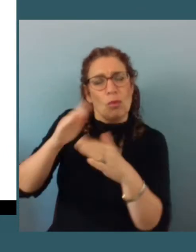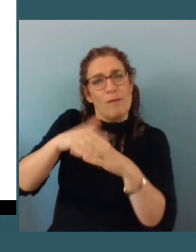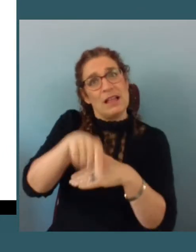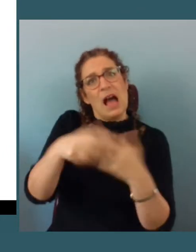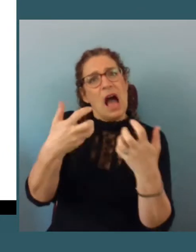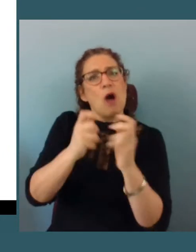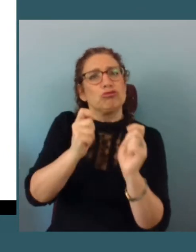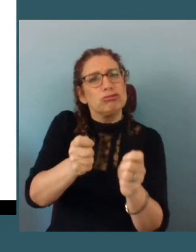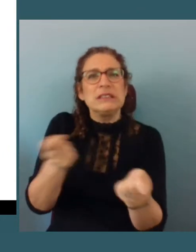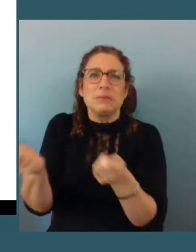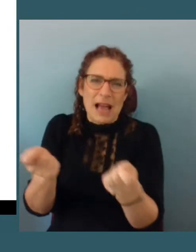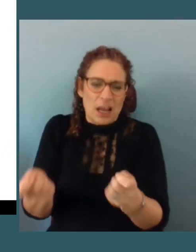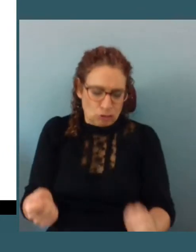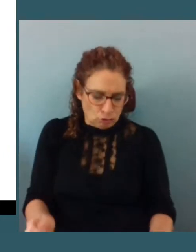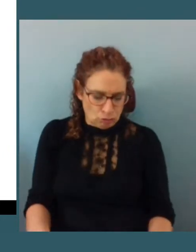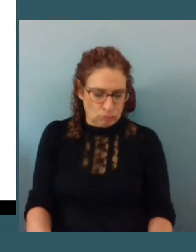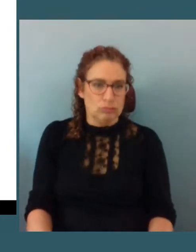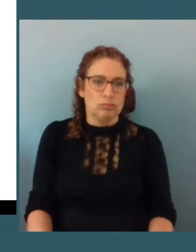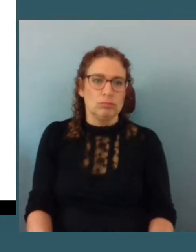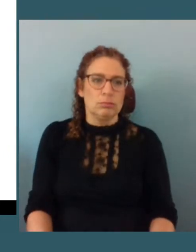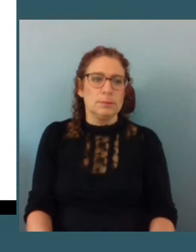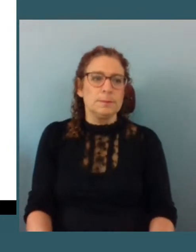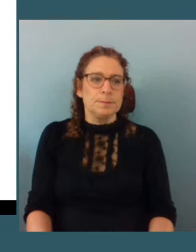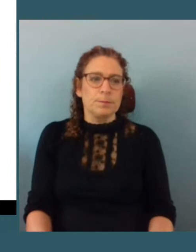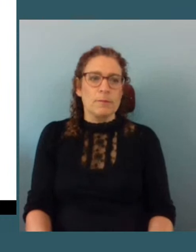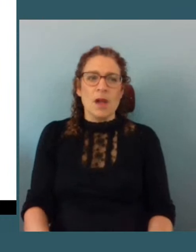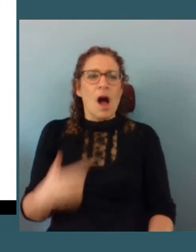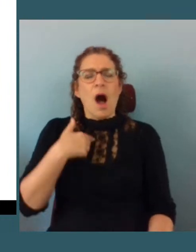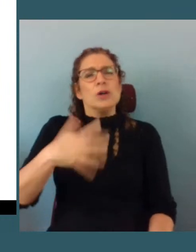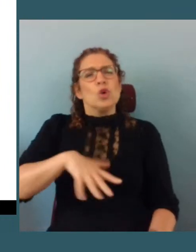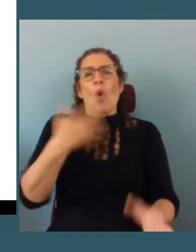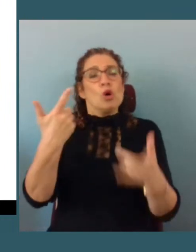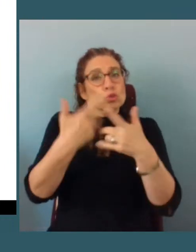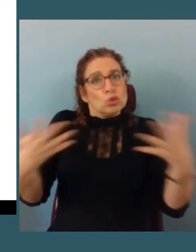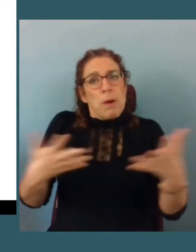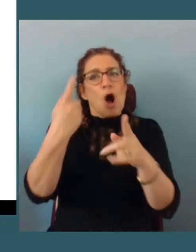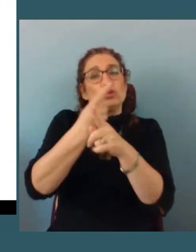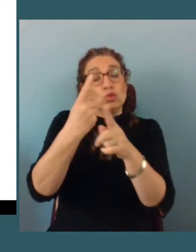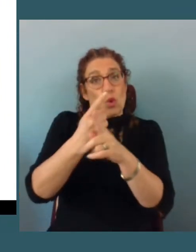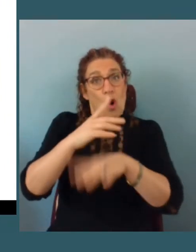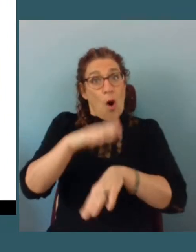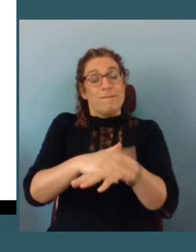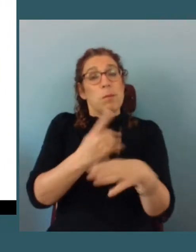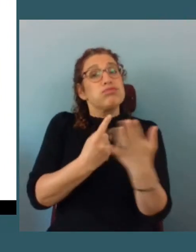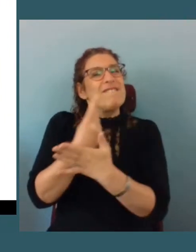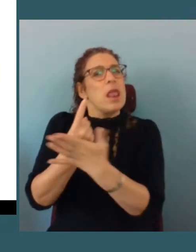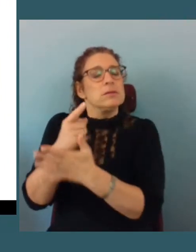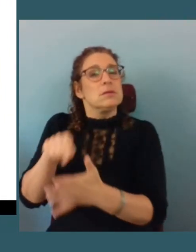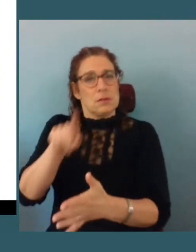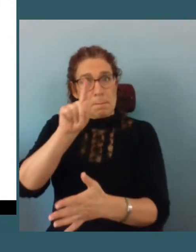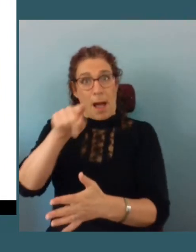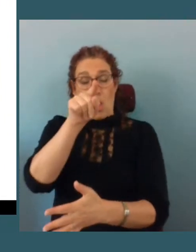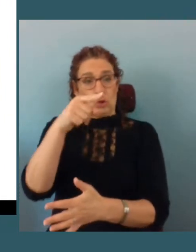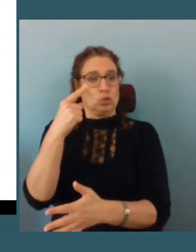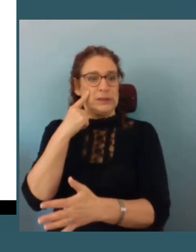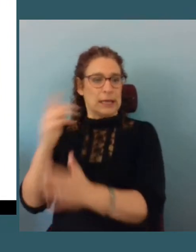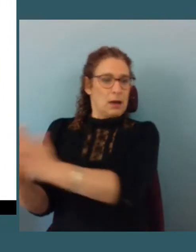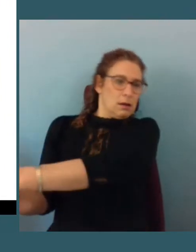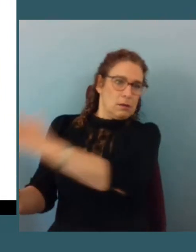So I won't spend too much time on prevalence, but just to say, if you look on the far right-hand side, this was studied on my